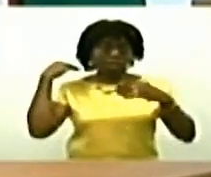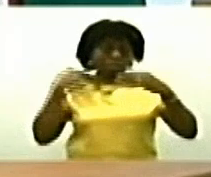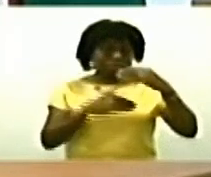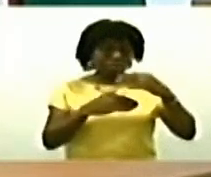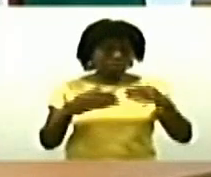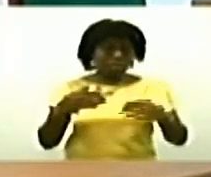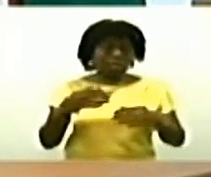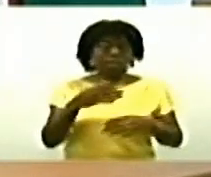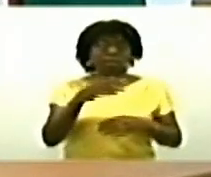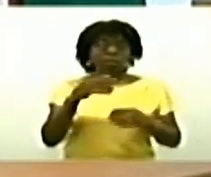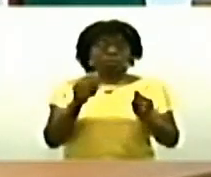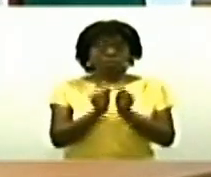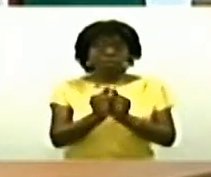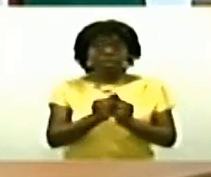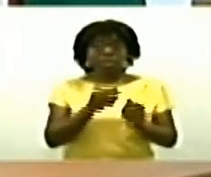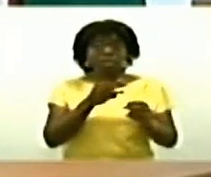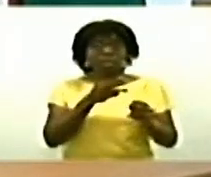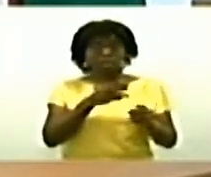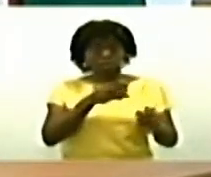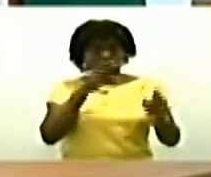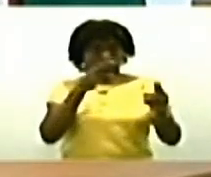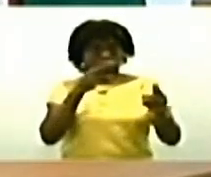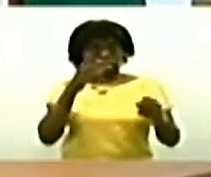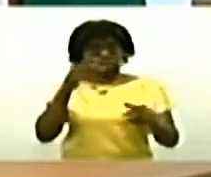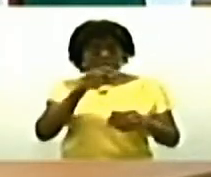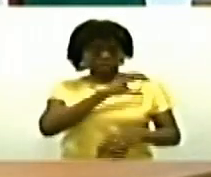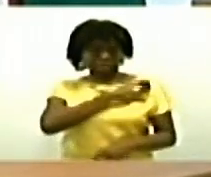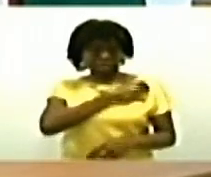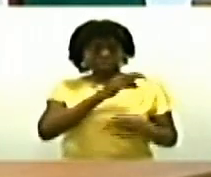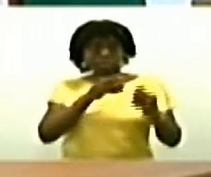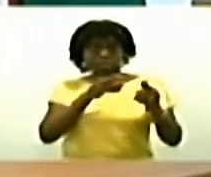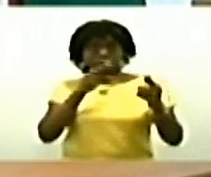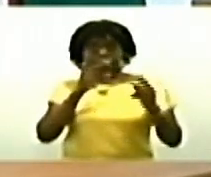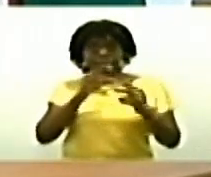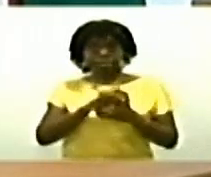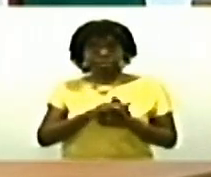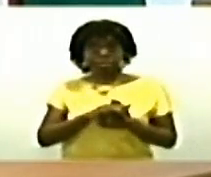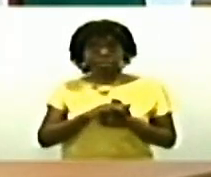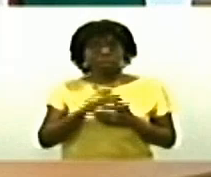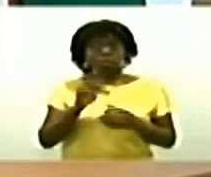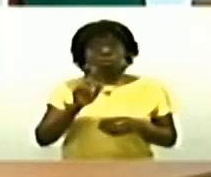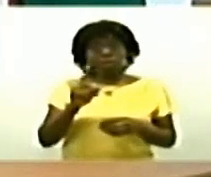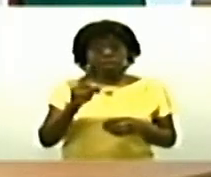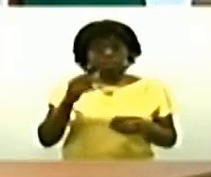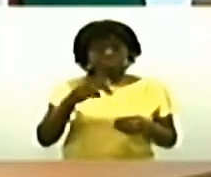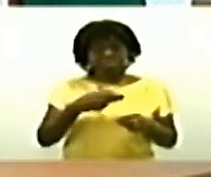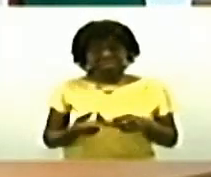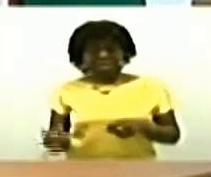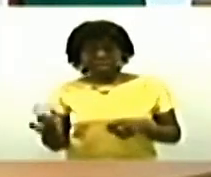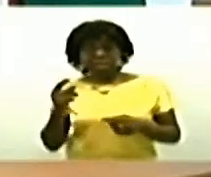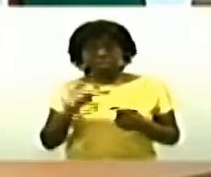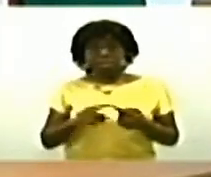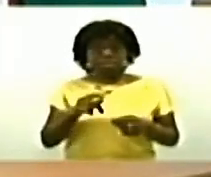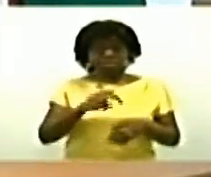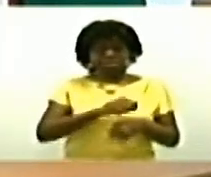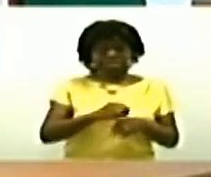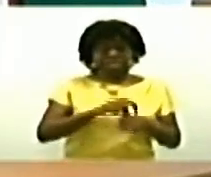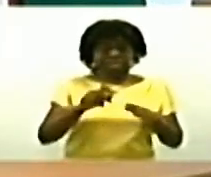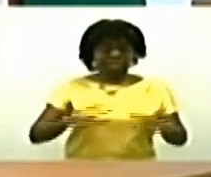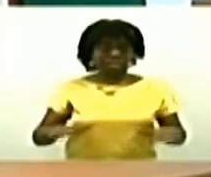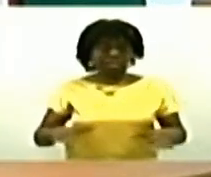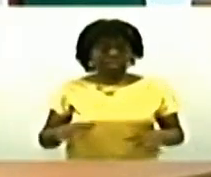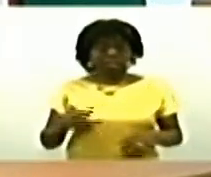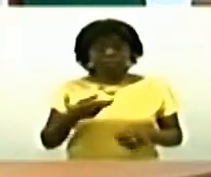pistol, as happened in some countries up north. Right? Where you fail to train the children, you fail